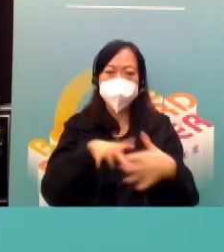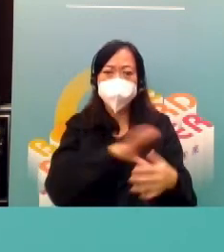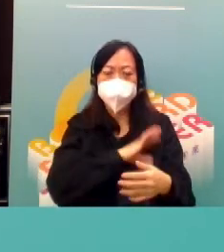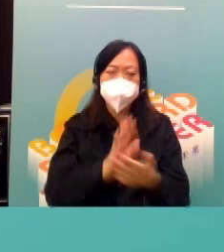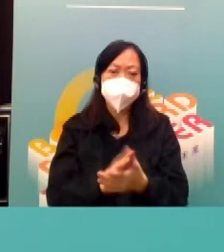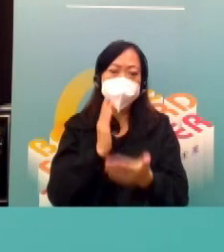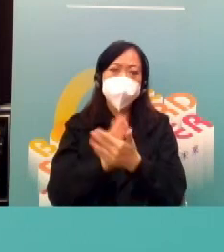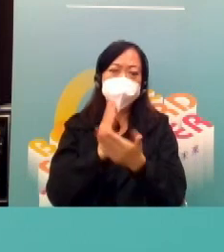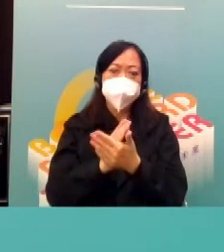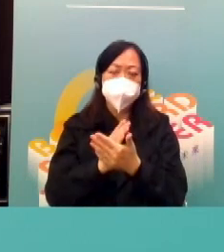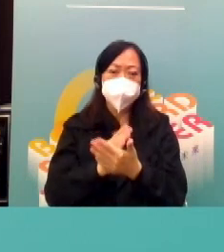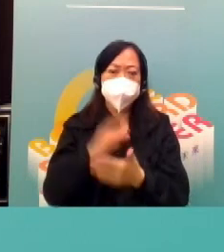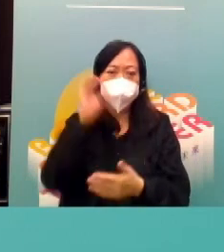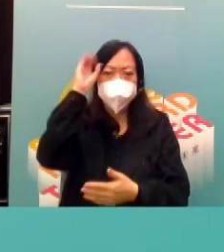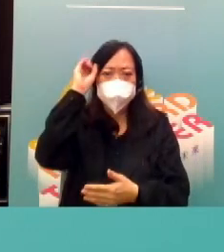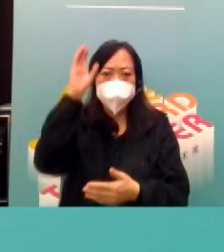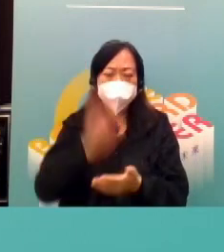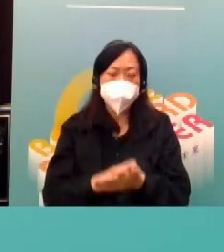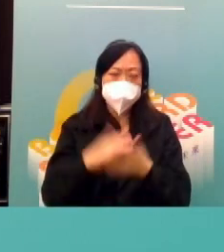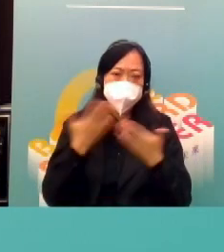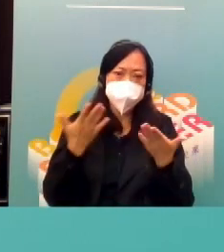So I hope people